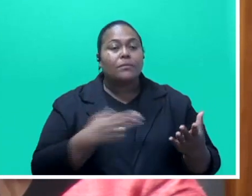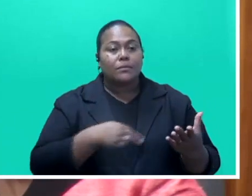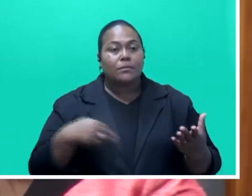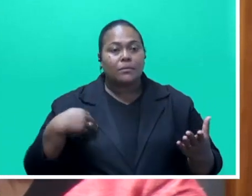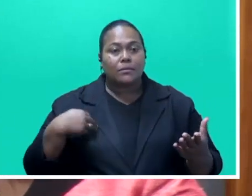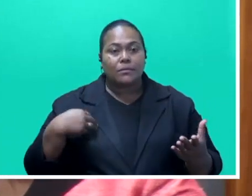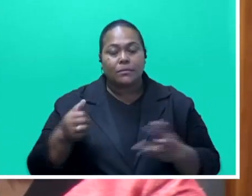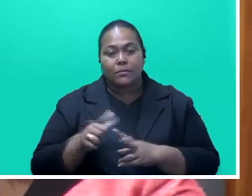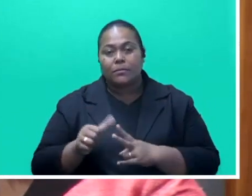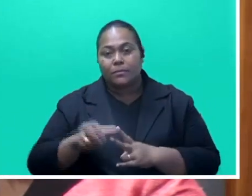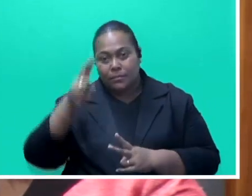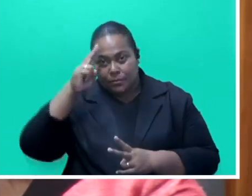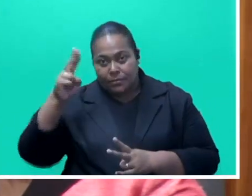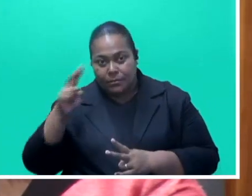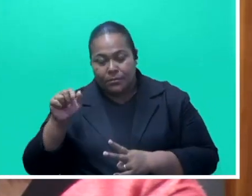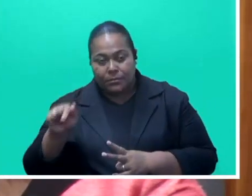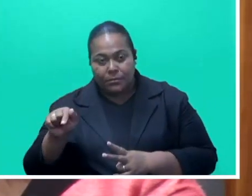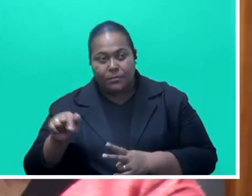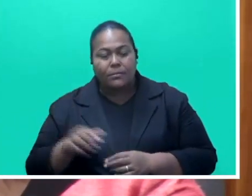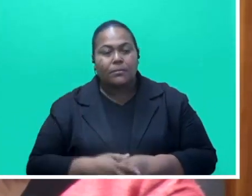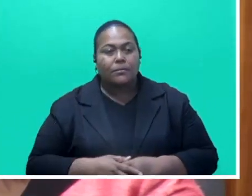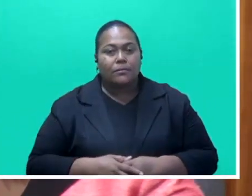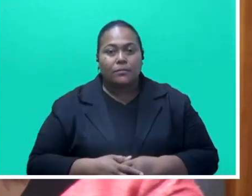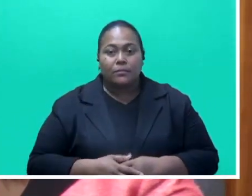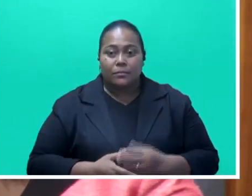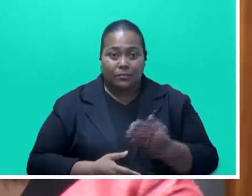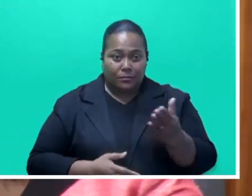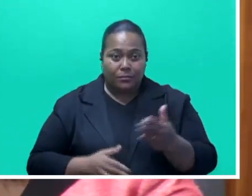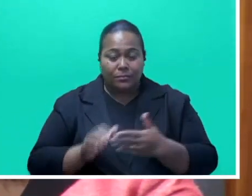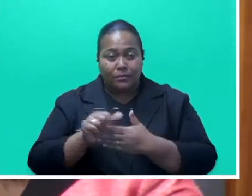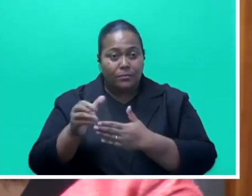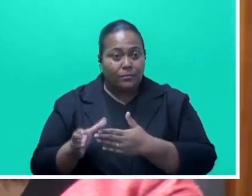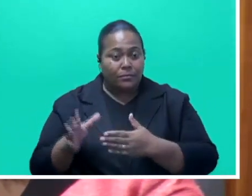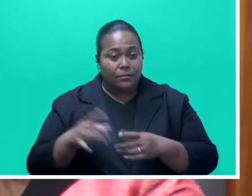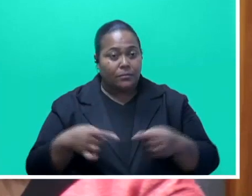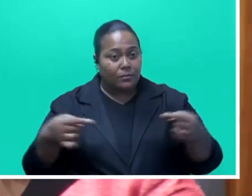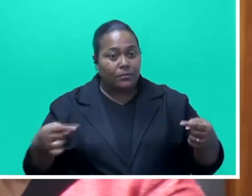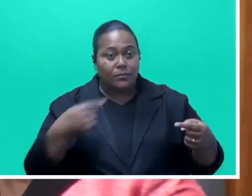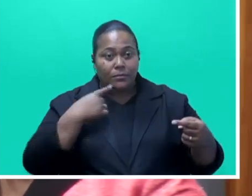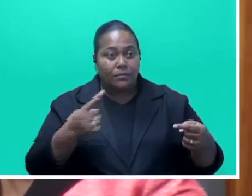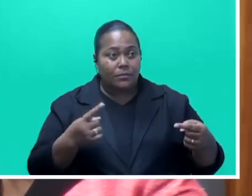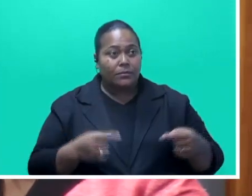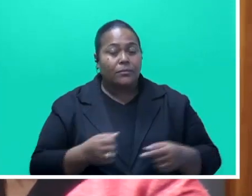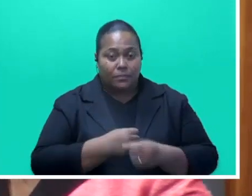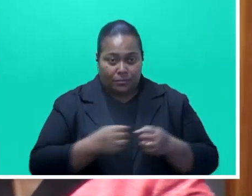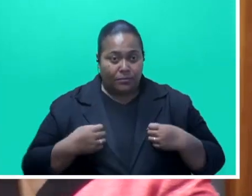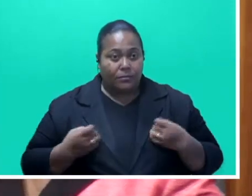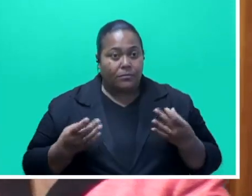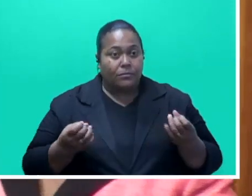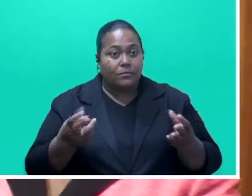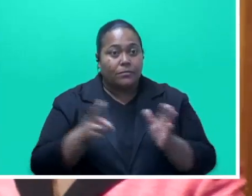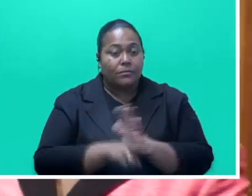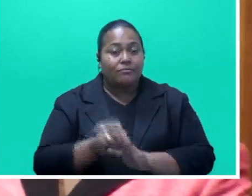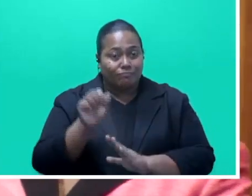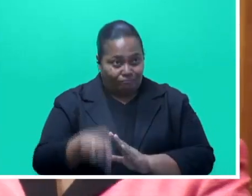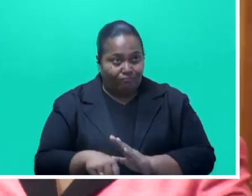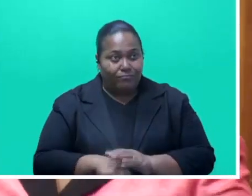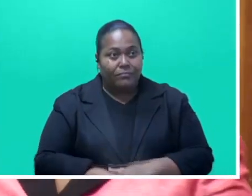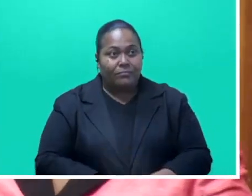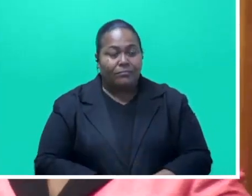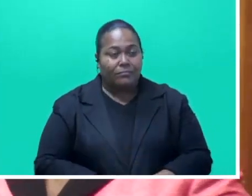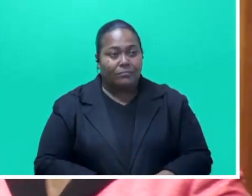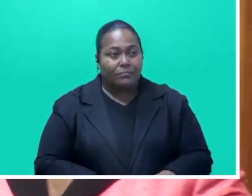nationally. And as alluded to by the Honourable Leader of the Opposition earlier on, in terms of our preparedness, as